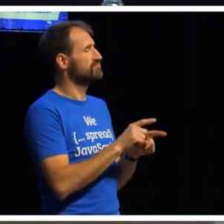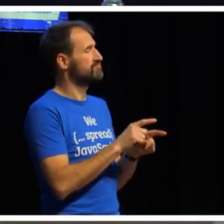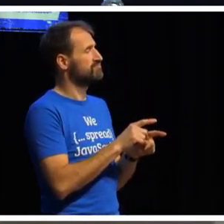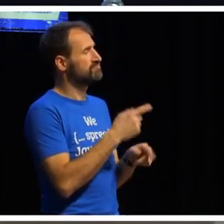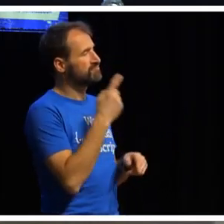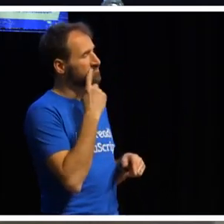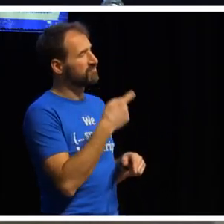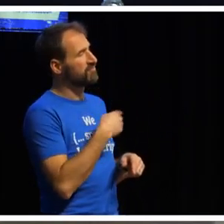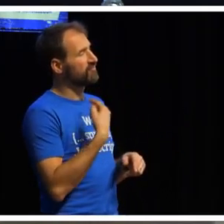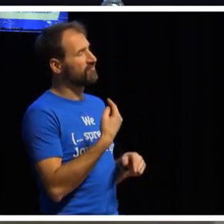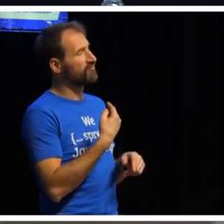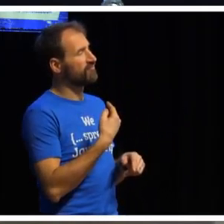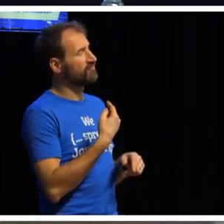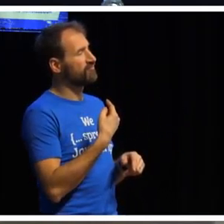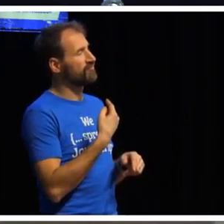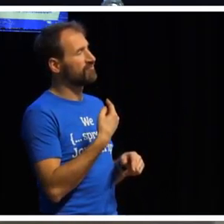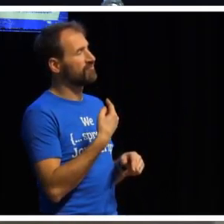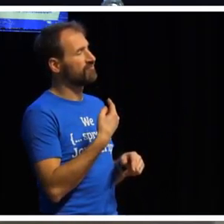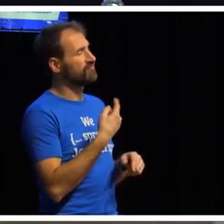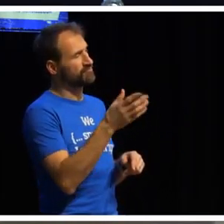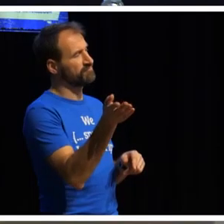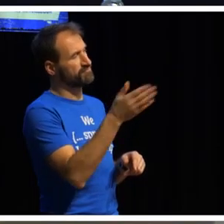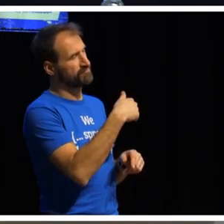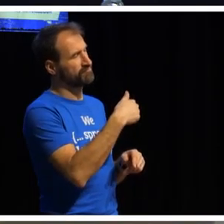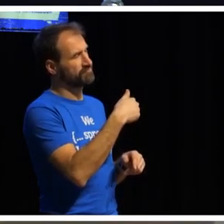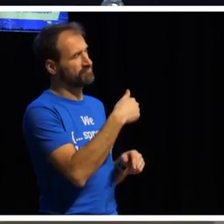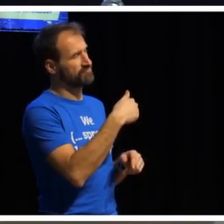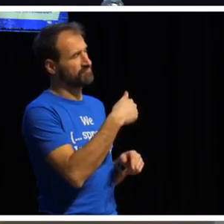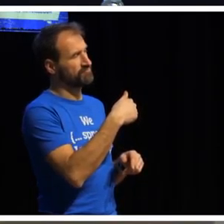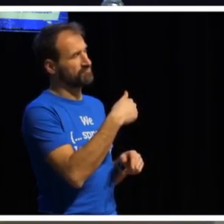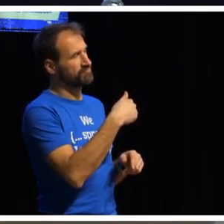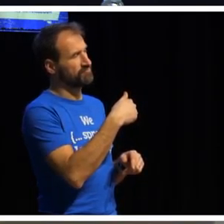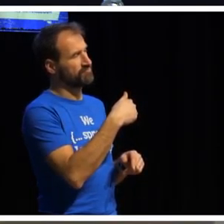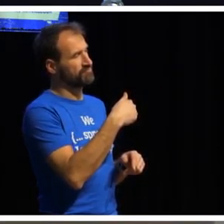I, I'll just get rid of this for now.